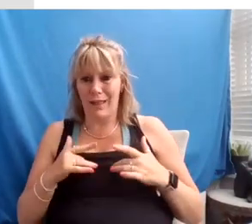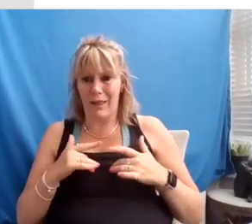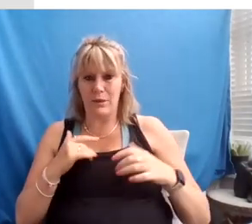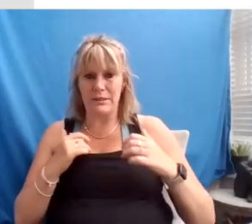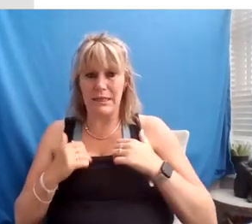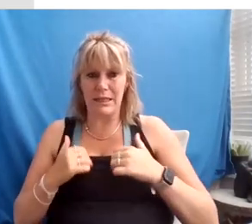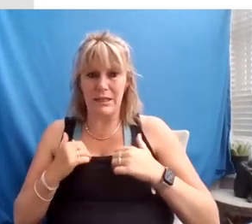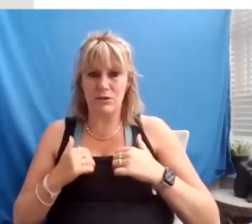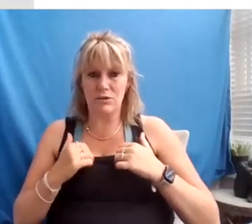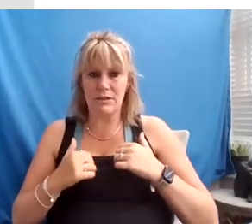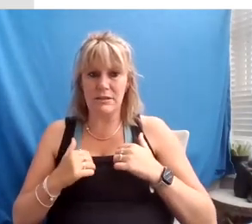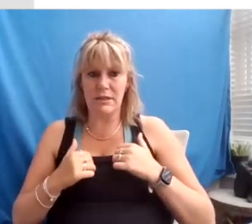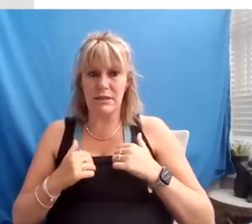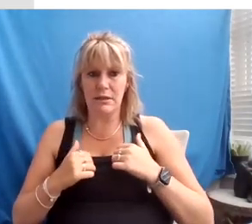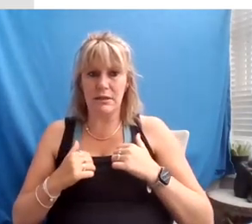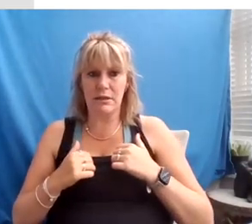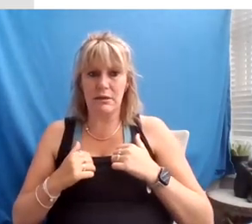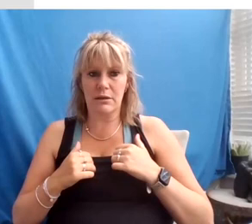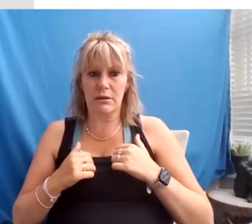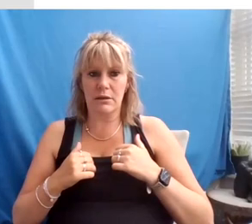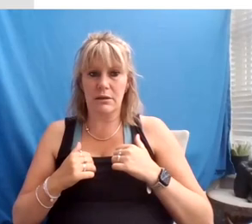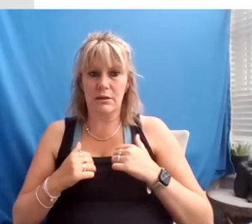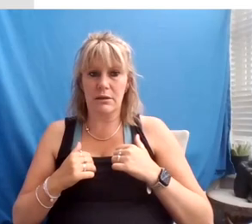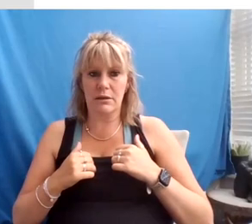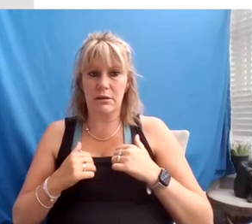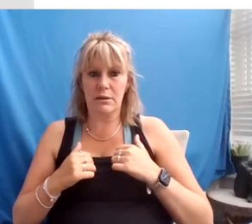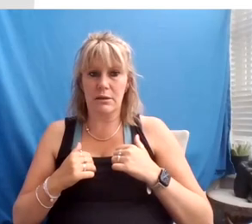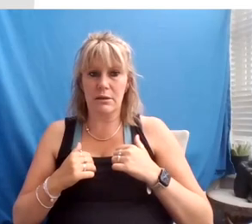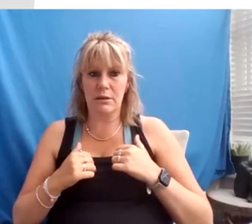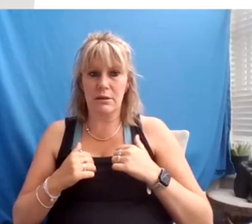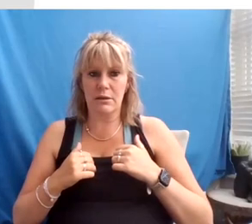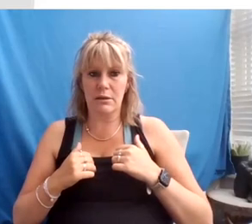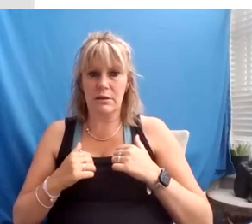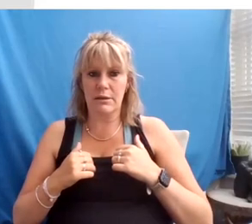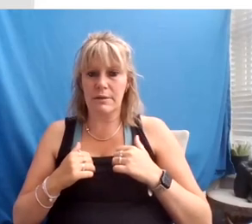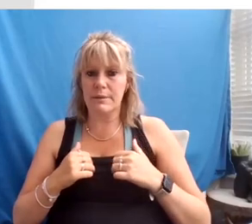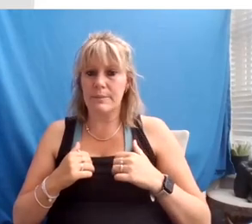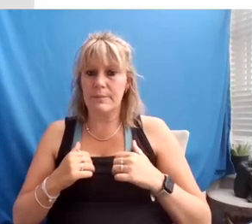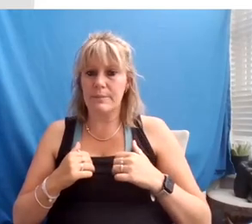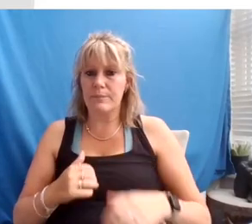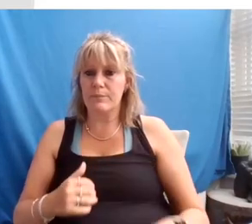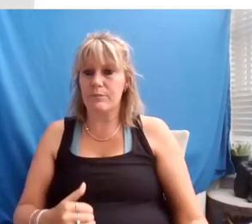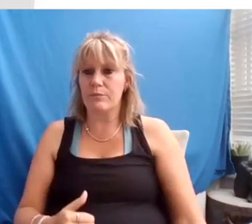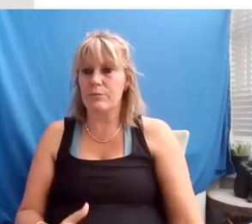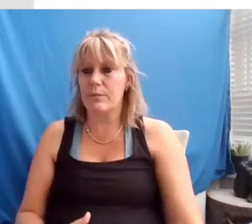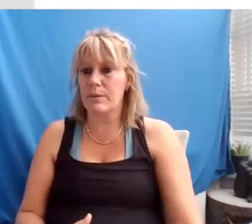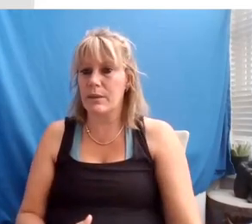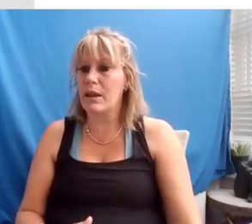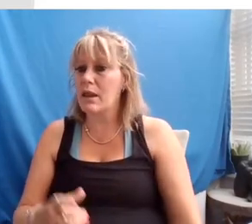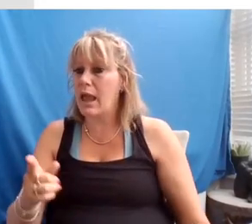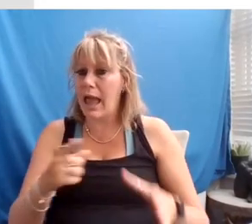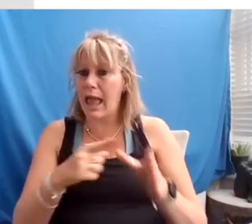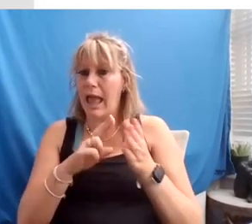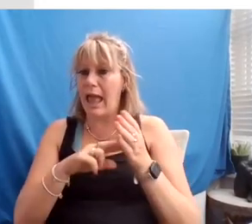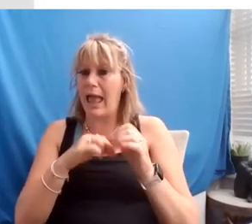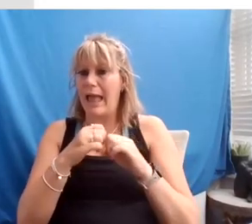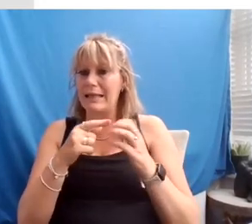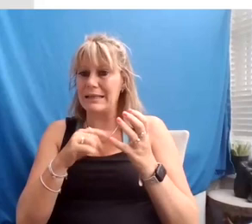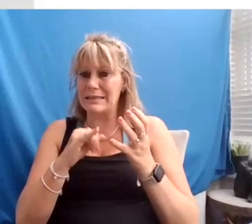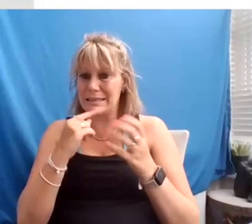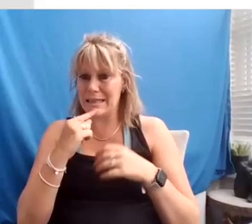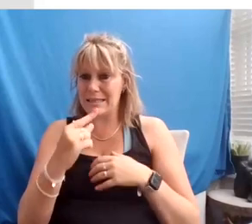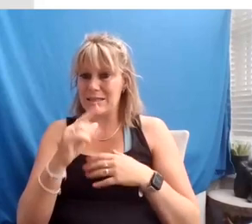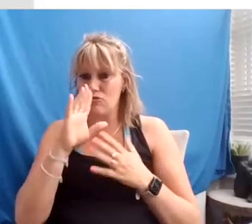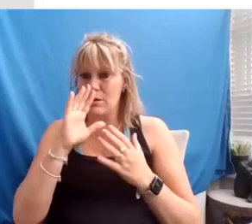it impacts on each of us differently according to our life experiences. It reminds me of